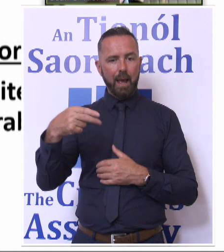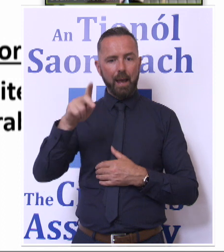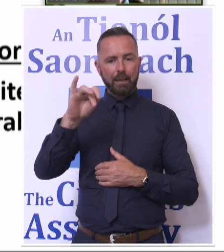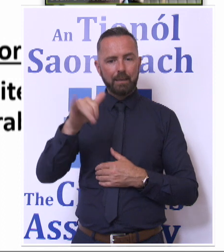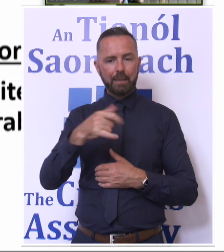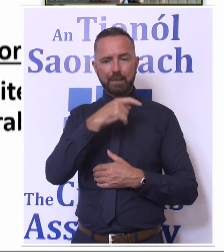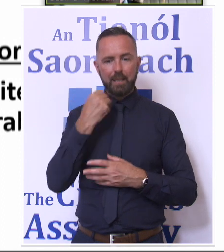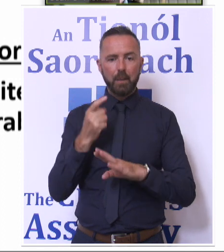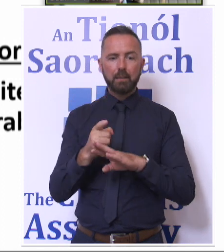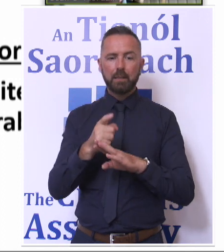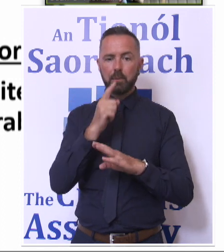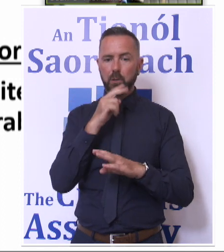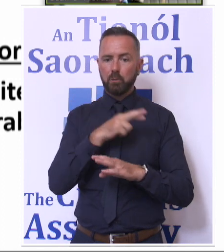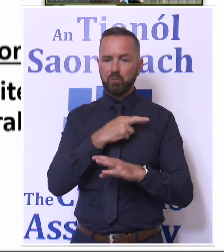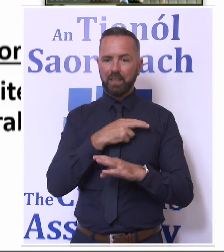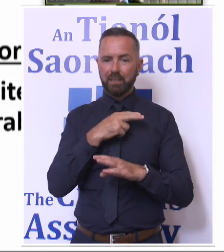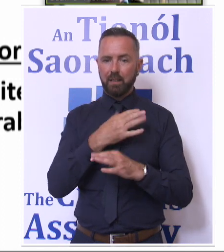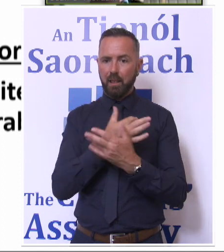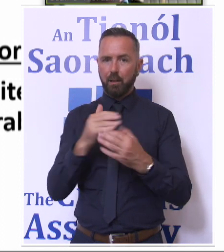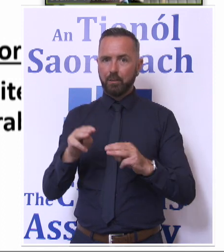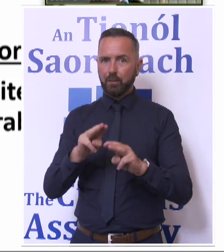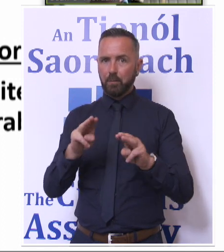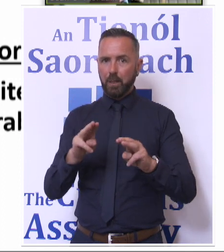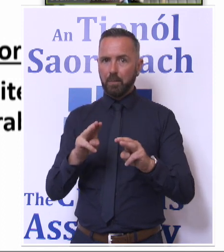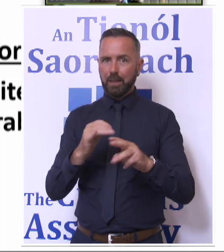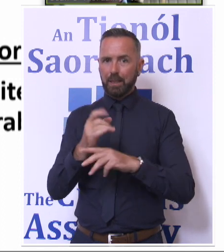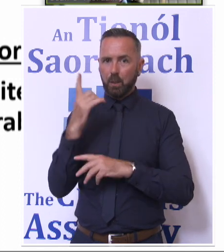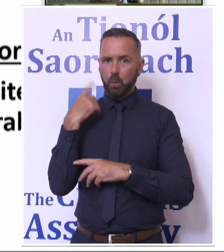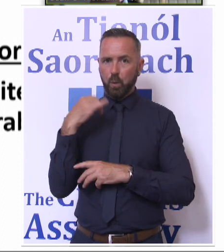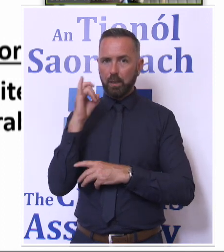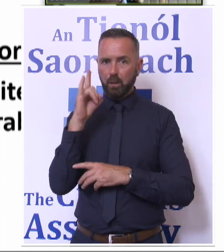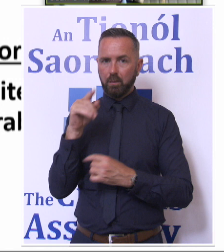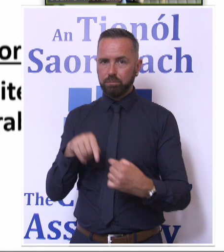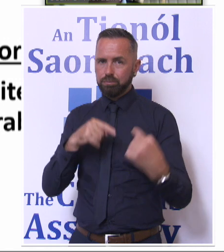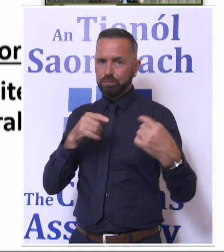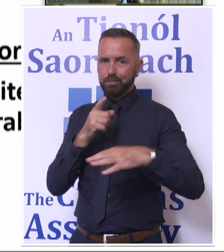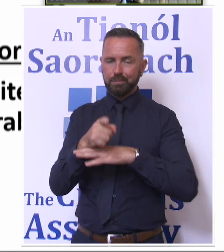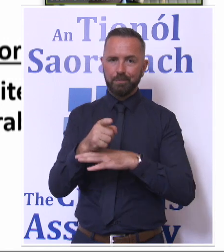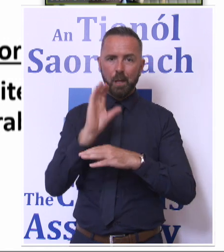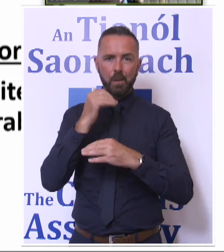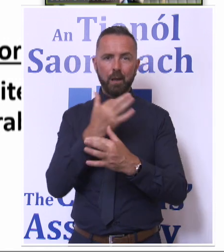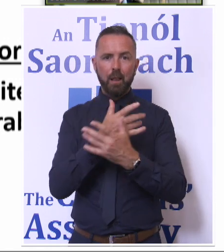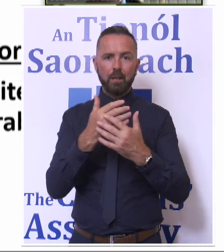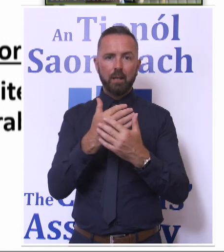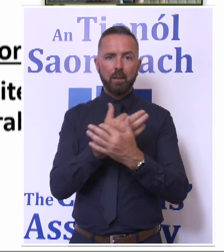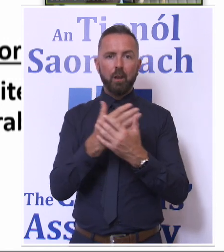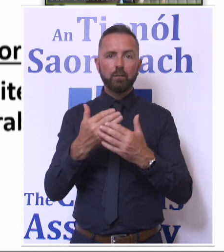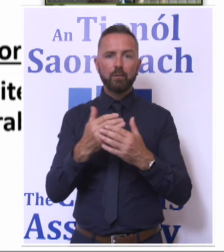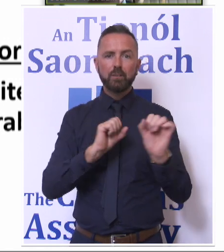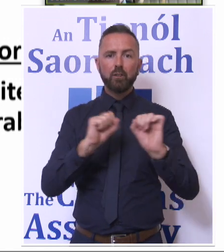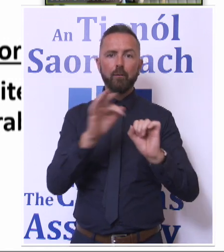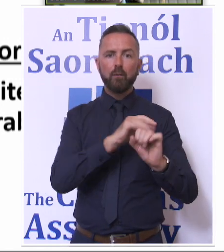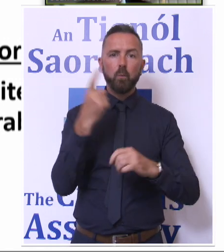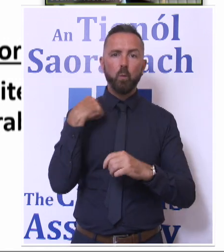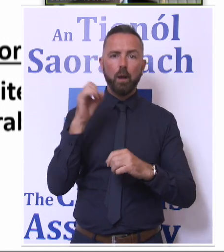terms of the relationship with Whitehall. There has been a migration of what were traditionally centralised services from Whitehall